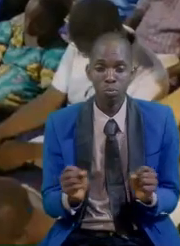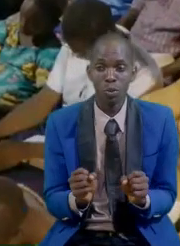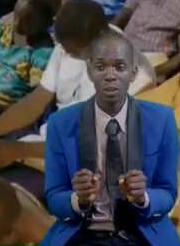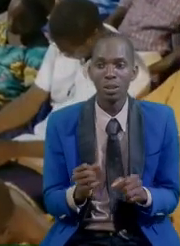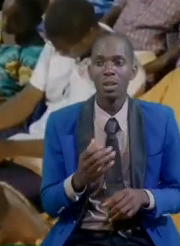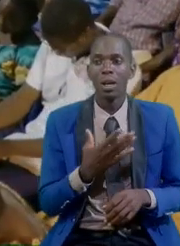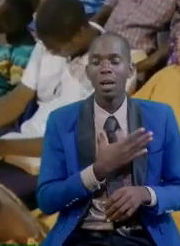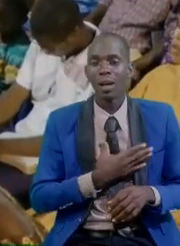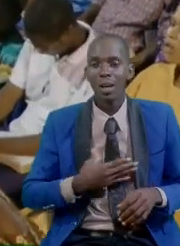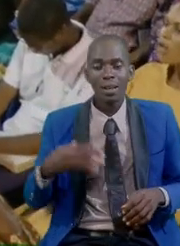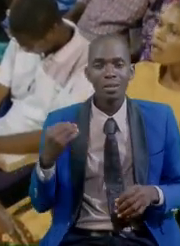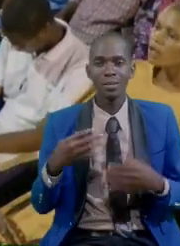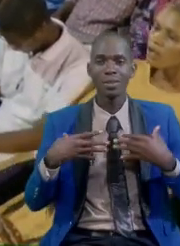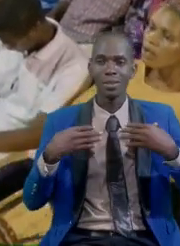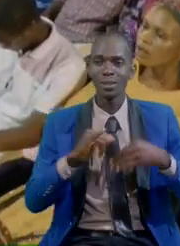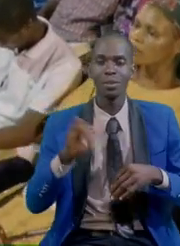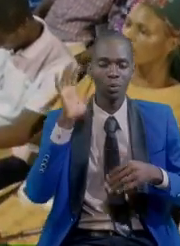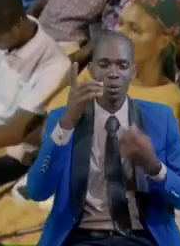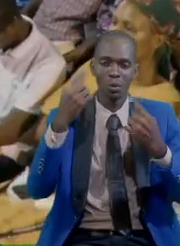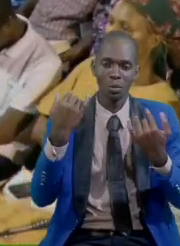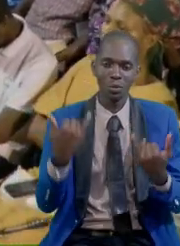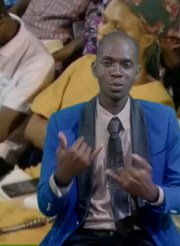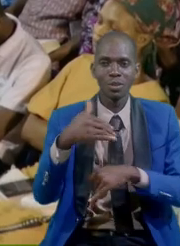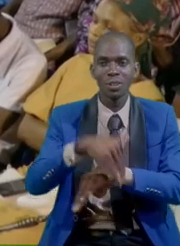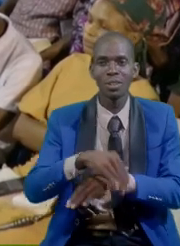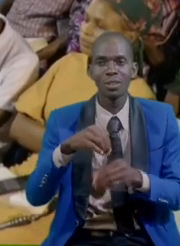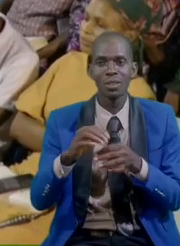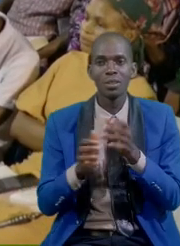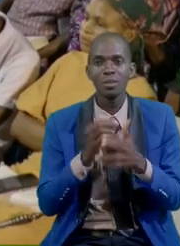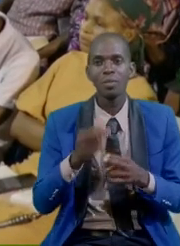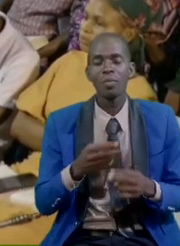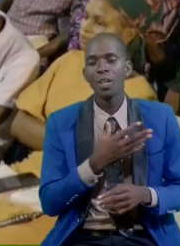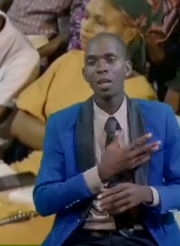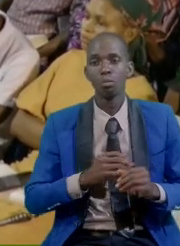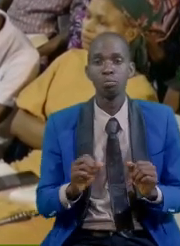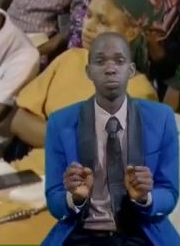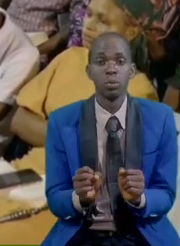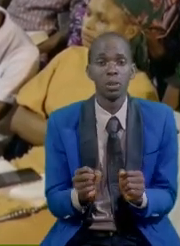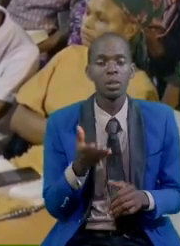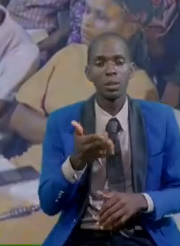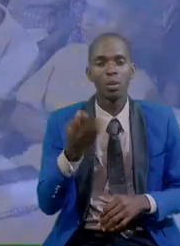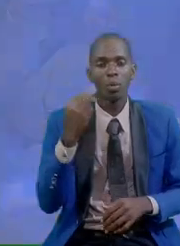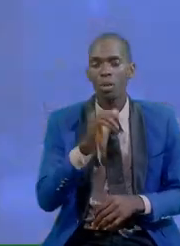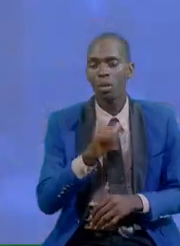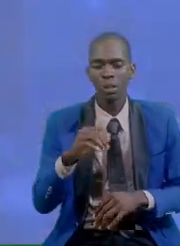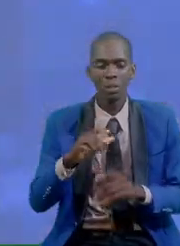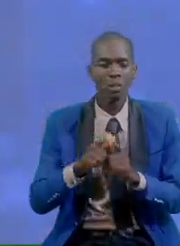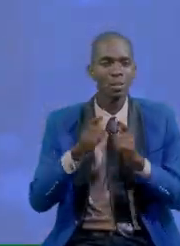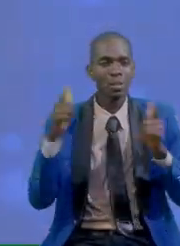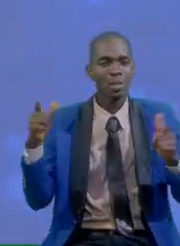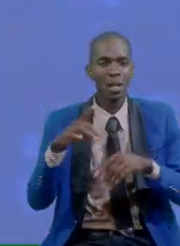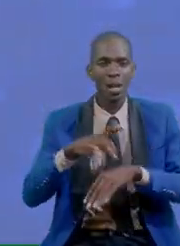tonight in Jesus' name. And suddenly, there was a great earthquake so that